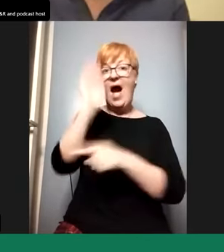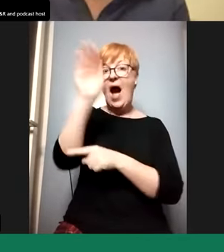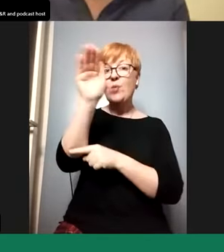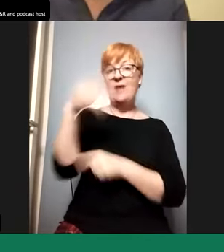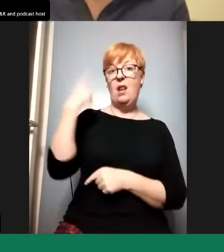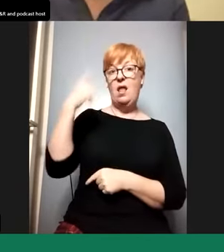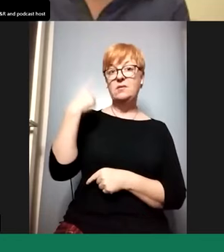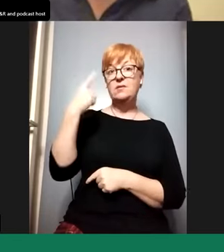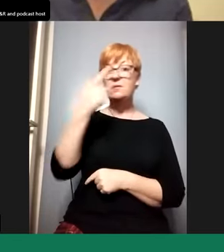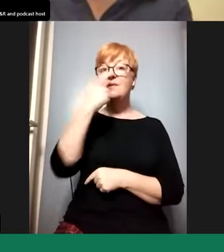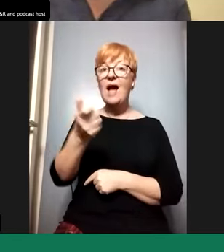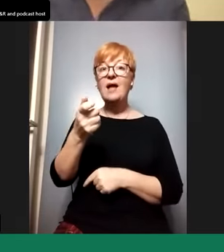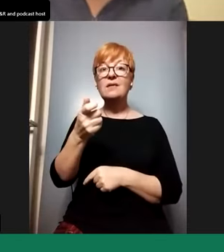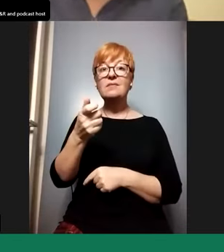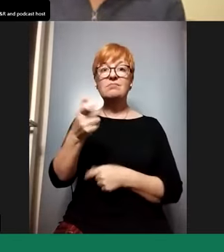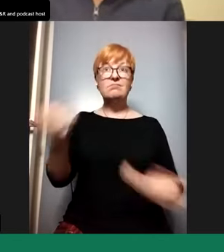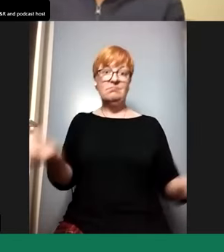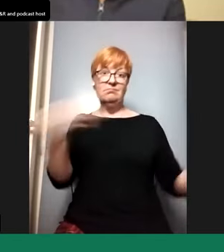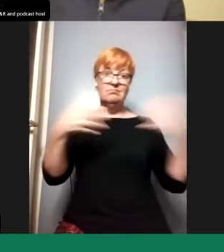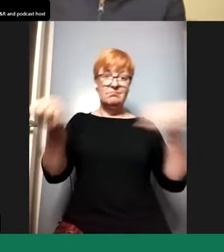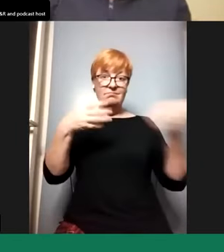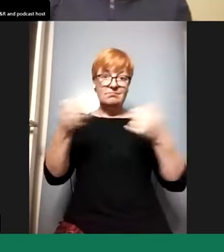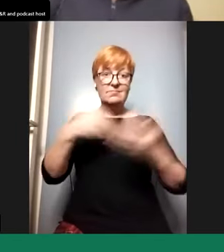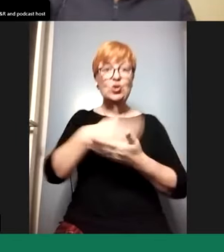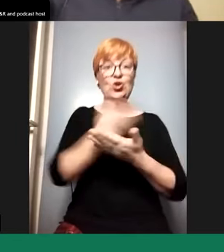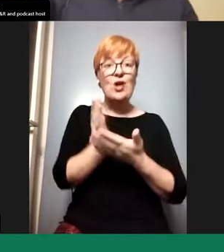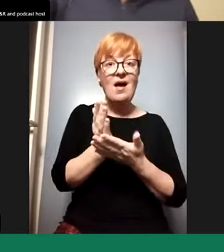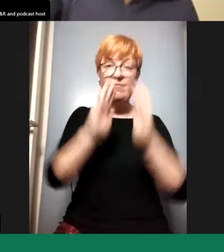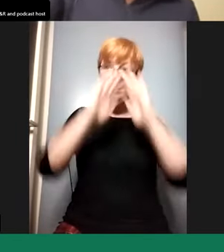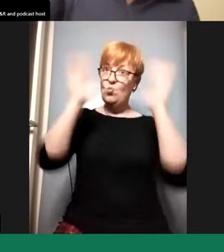means that can happen too. But of course, it would be exciting